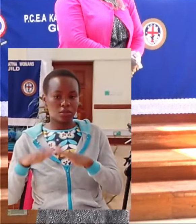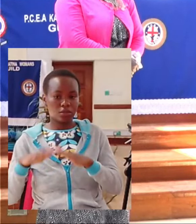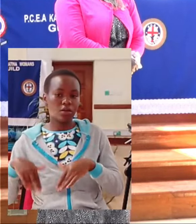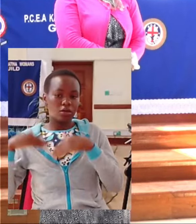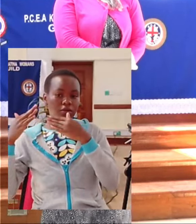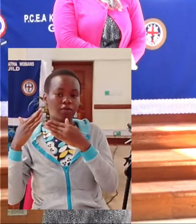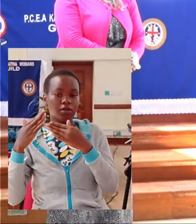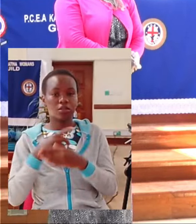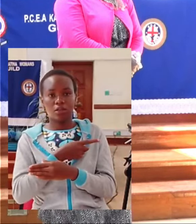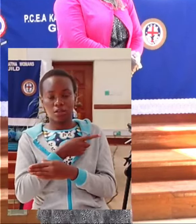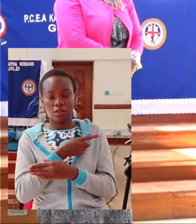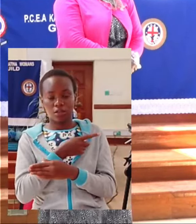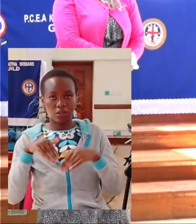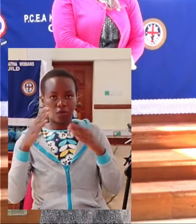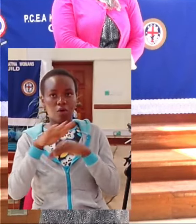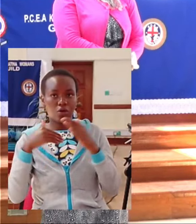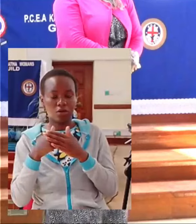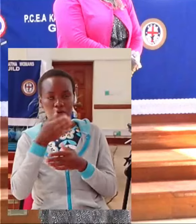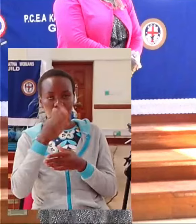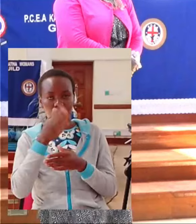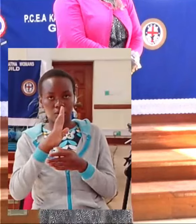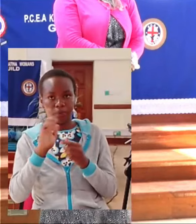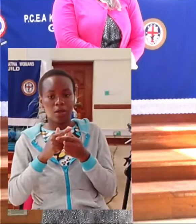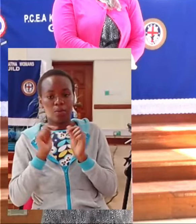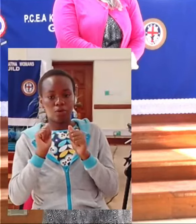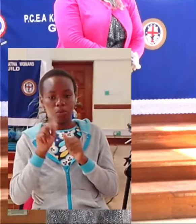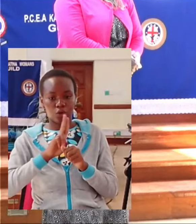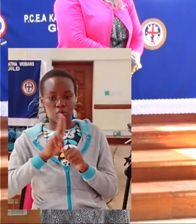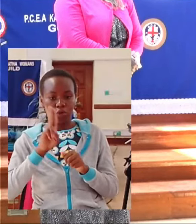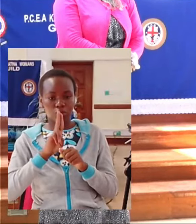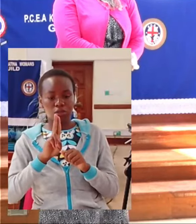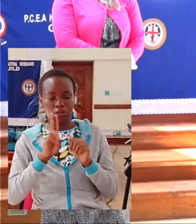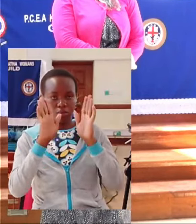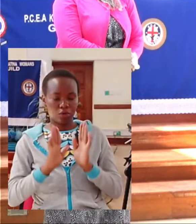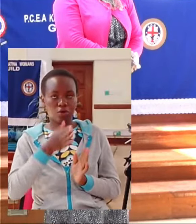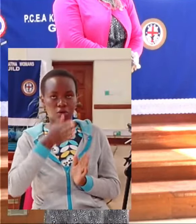riothe tungiruta thiine wa giikaro giki Jehova ni tweke ri agwetekereka